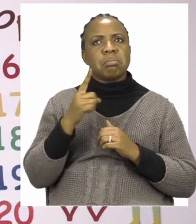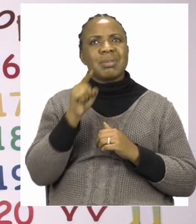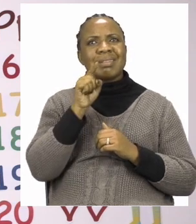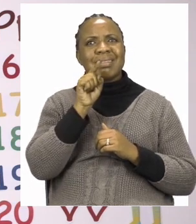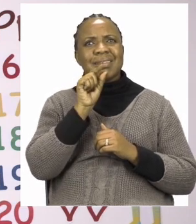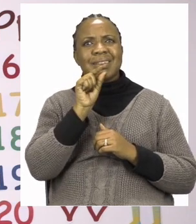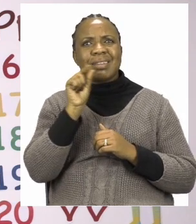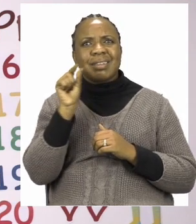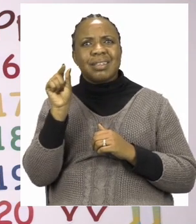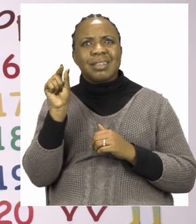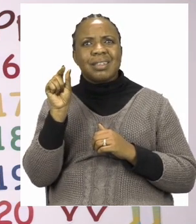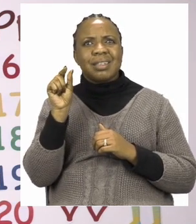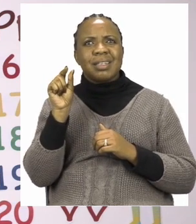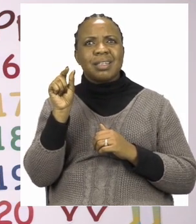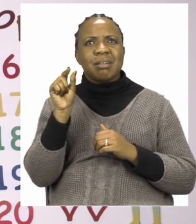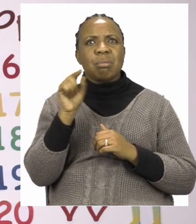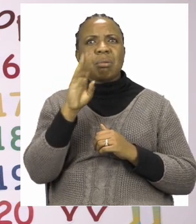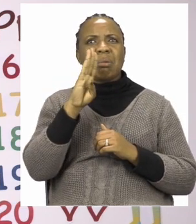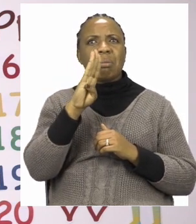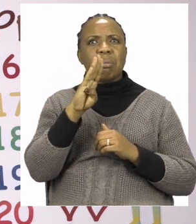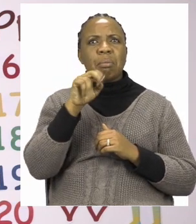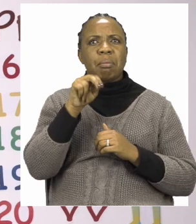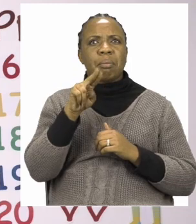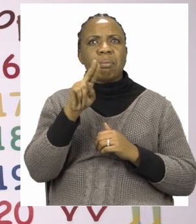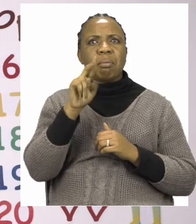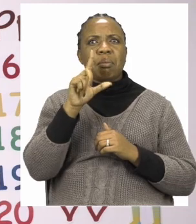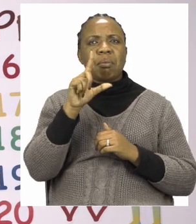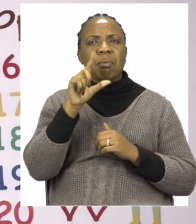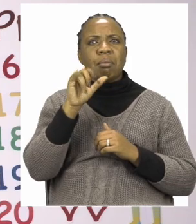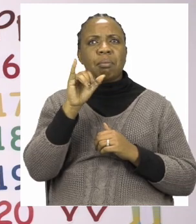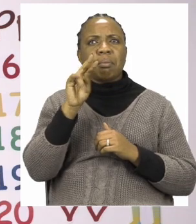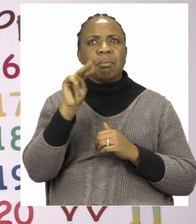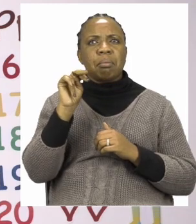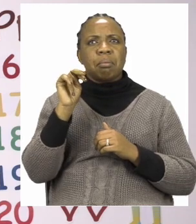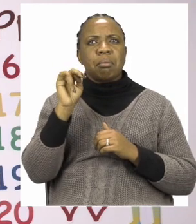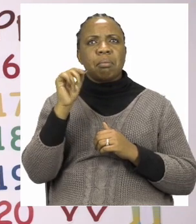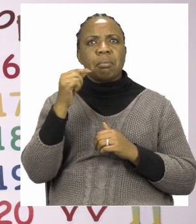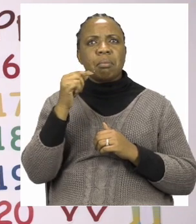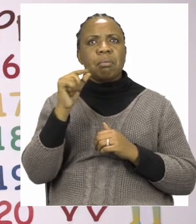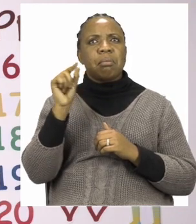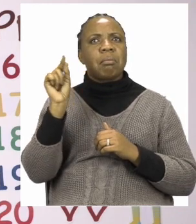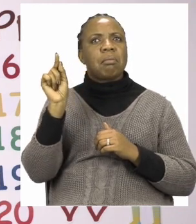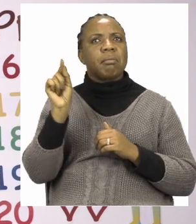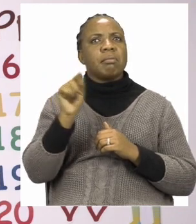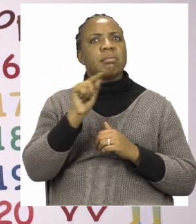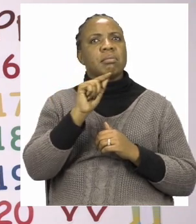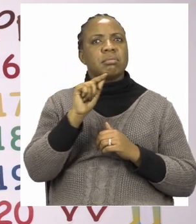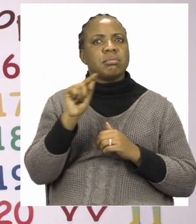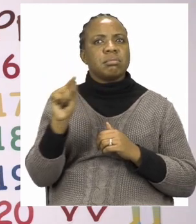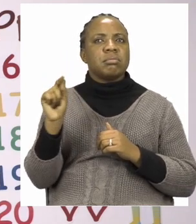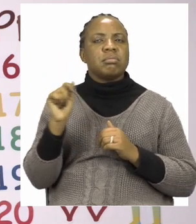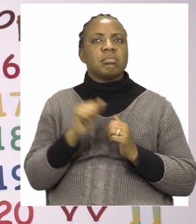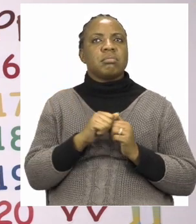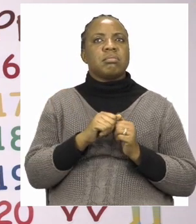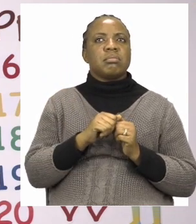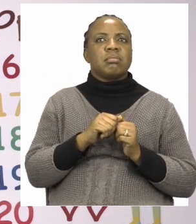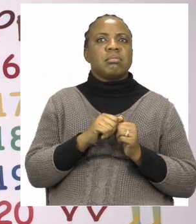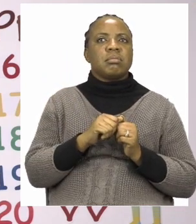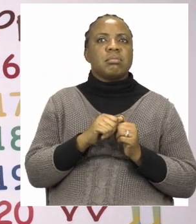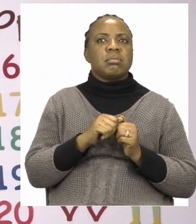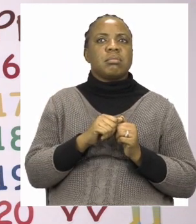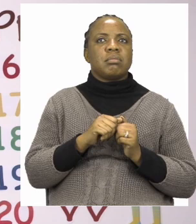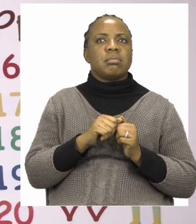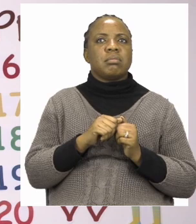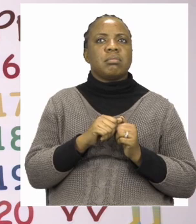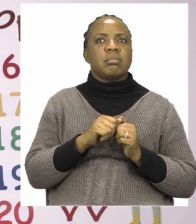wrong. There is a letter missing. So this would make my sentence wrong.